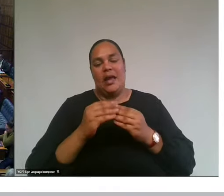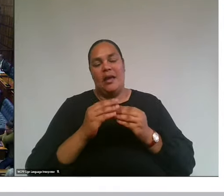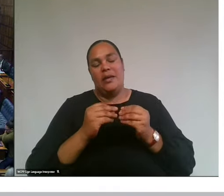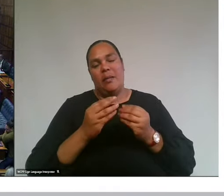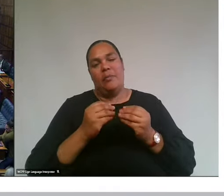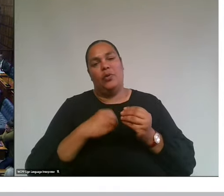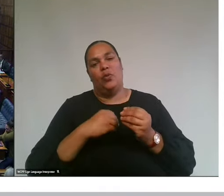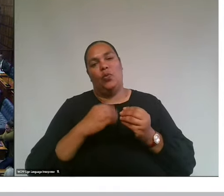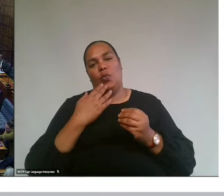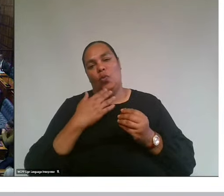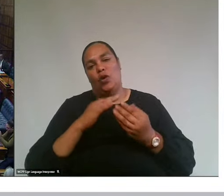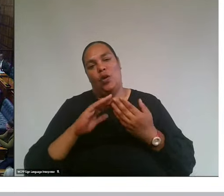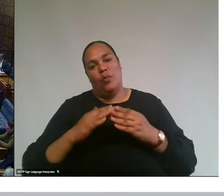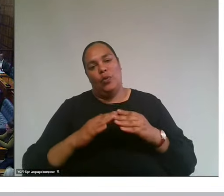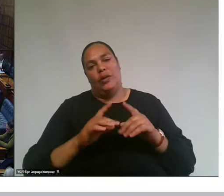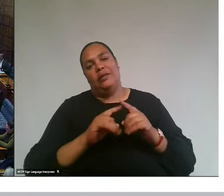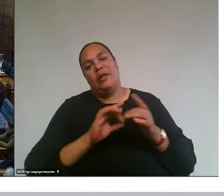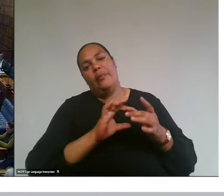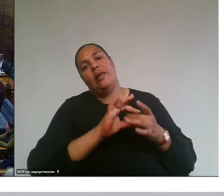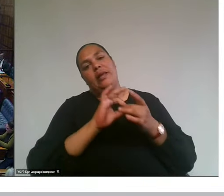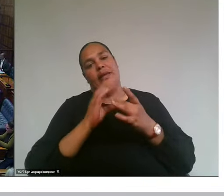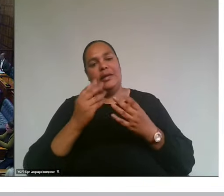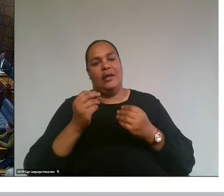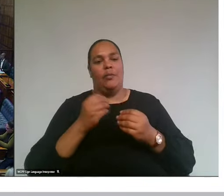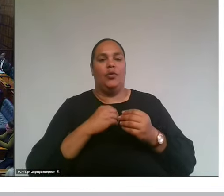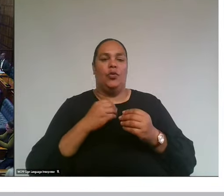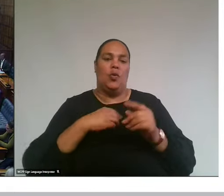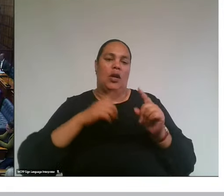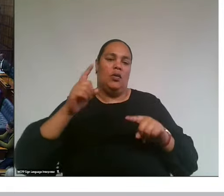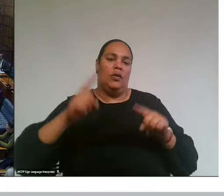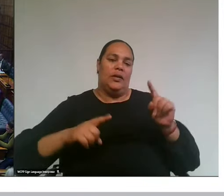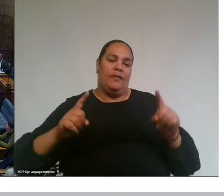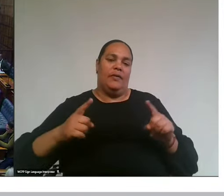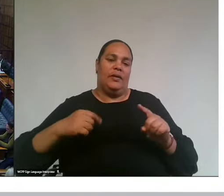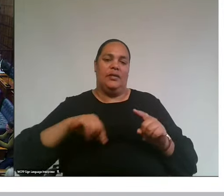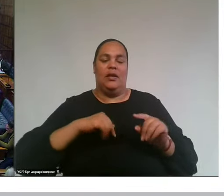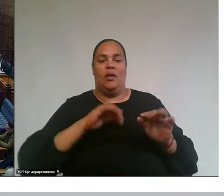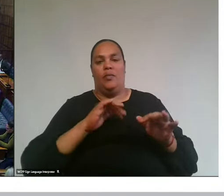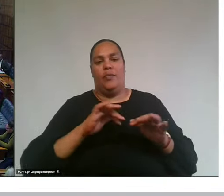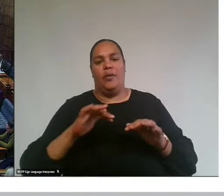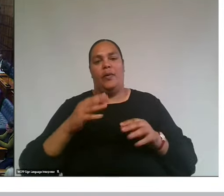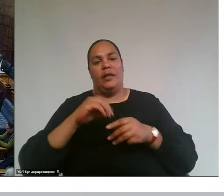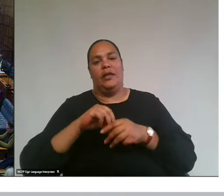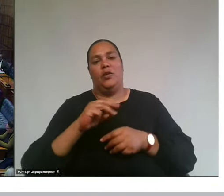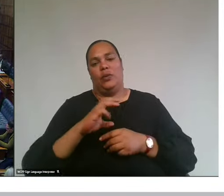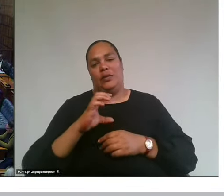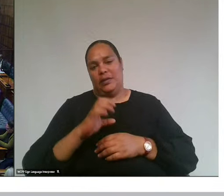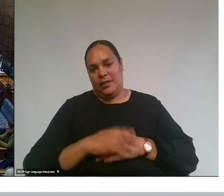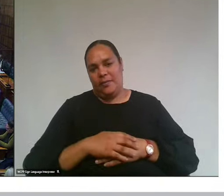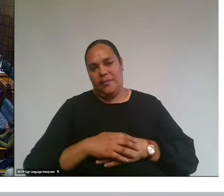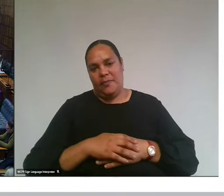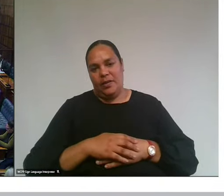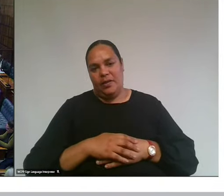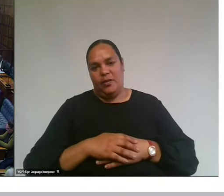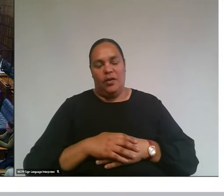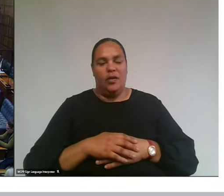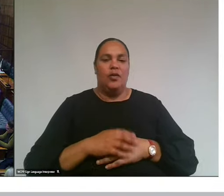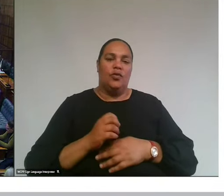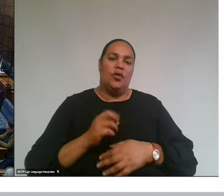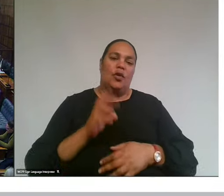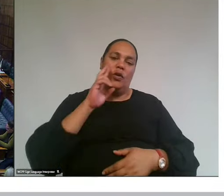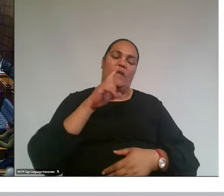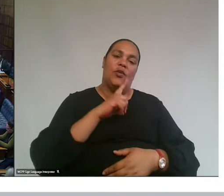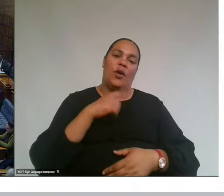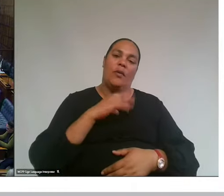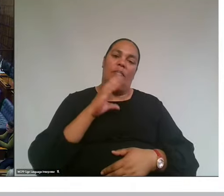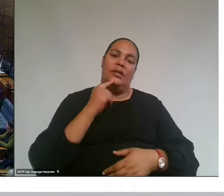communities and linking the numbers to our diverse uh citizens within the Western Cape reason I'm I'm saying